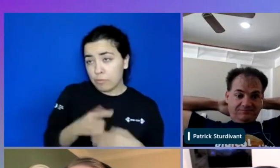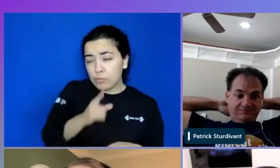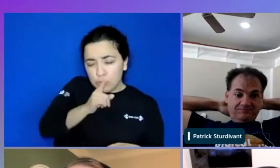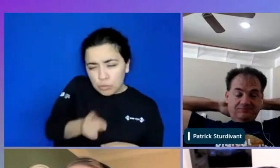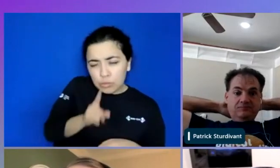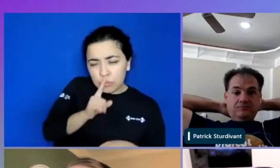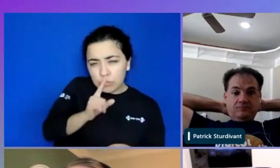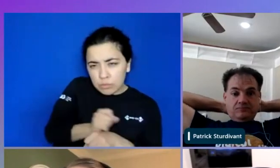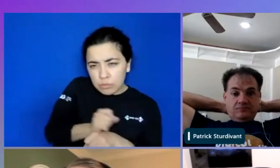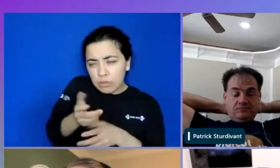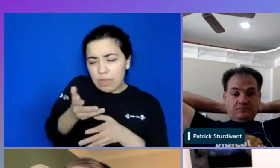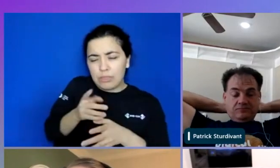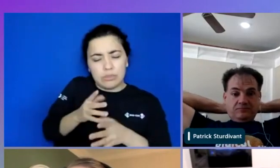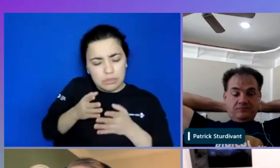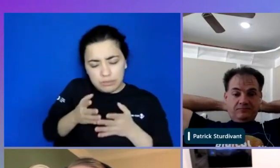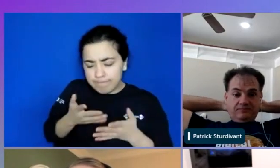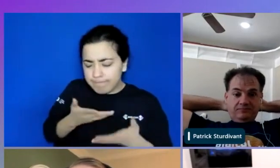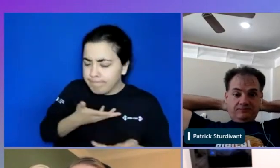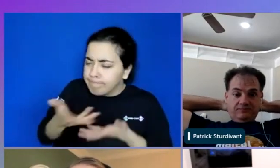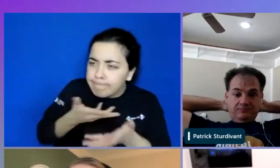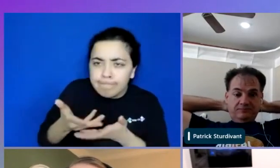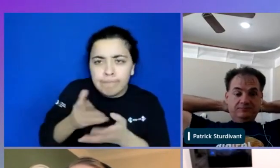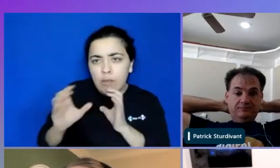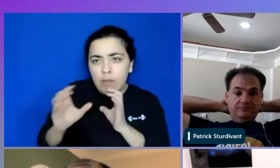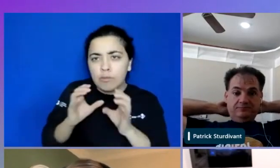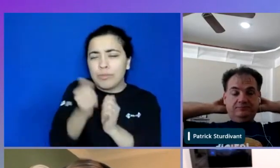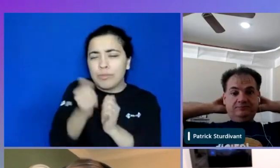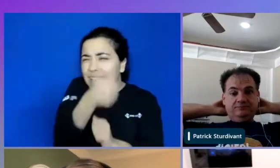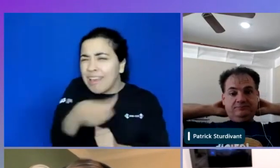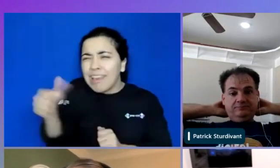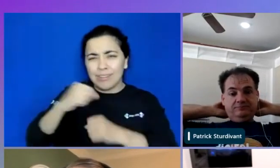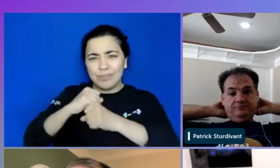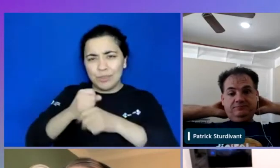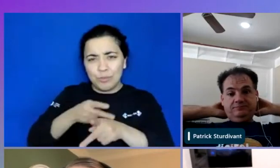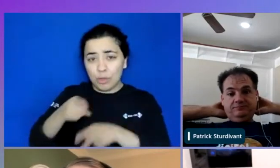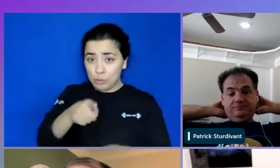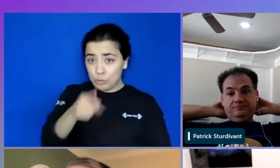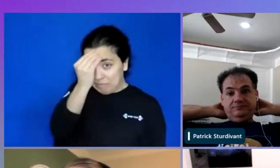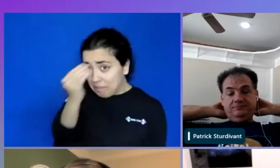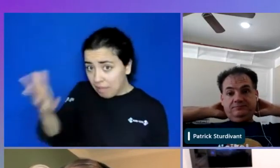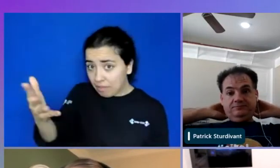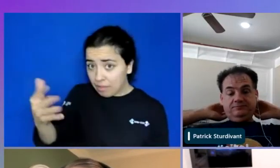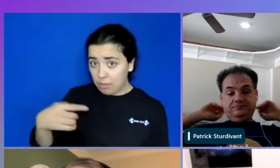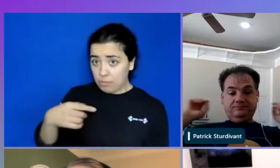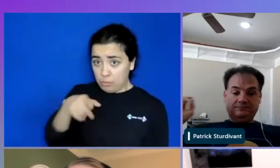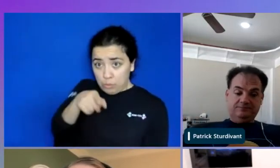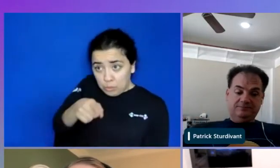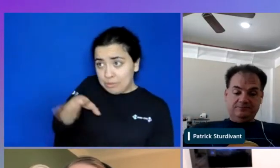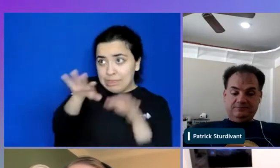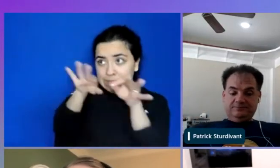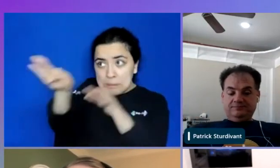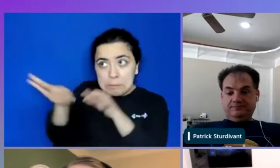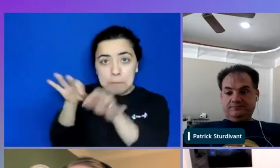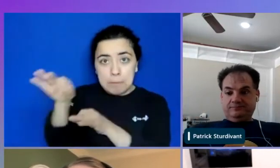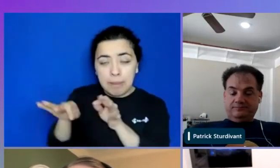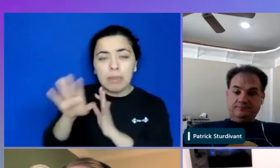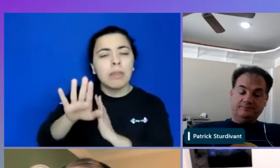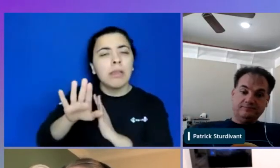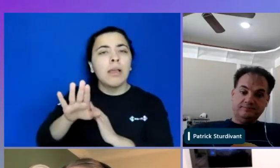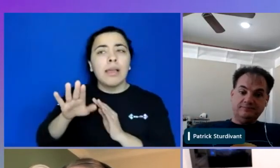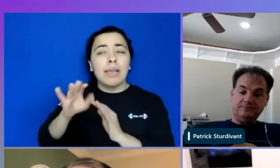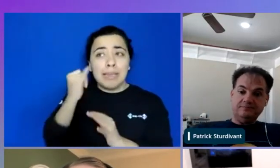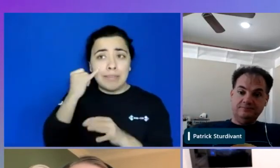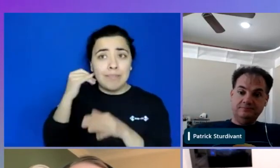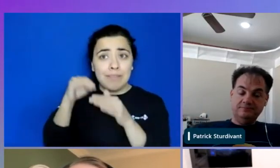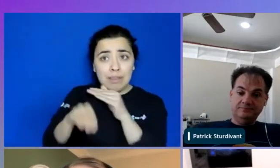conversation with any security professional and you tell them and you explain, without